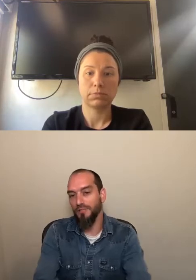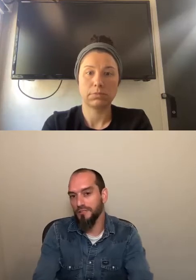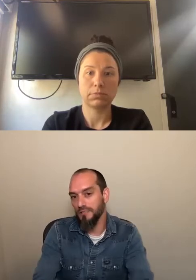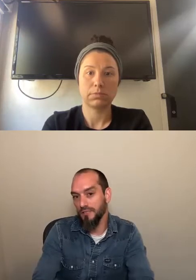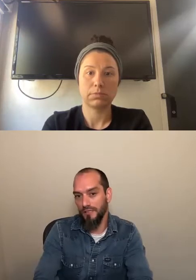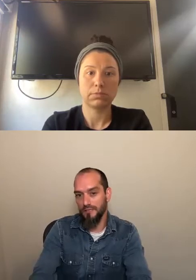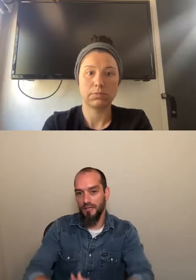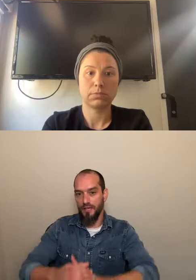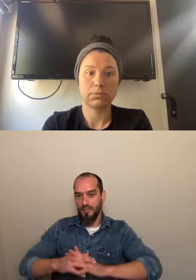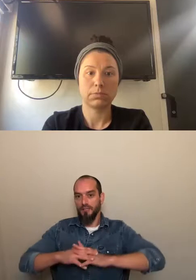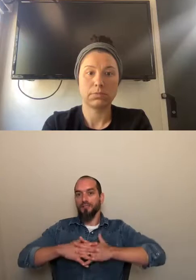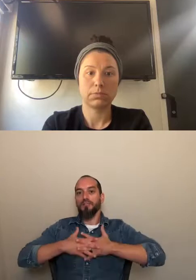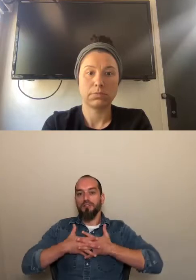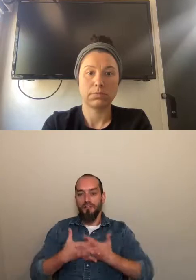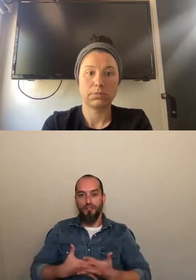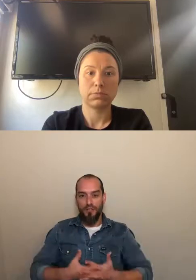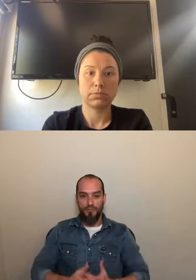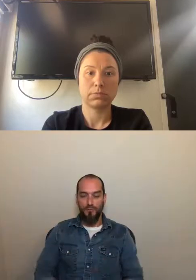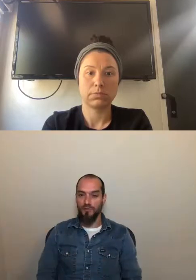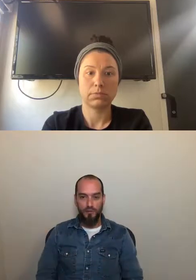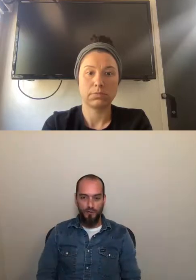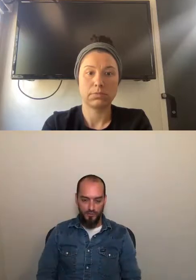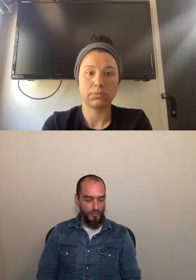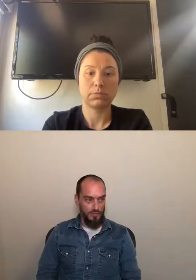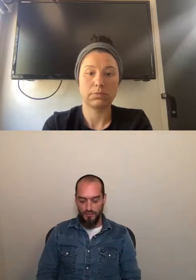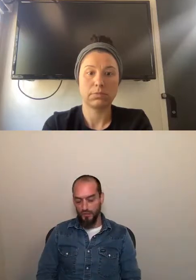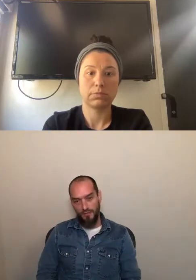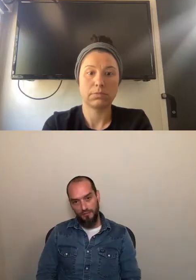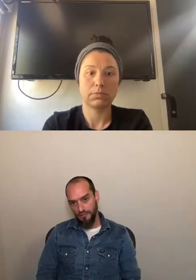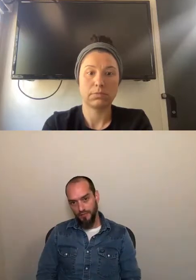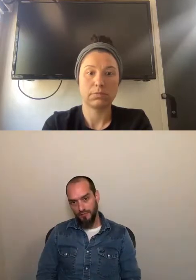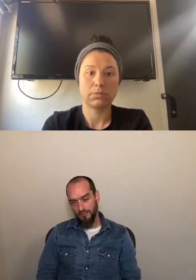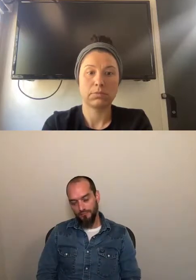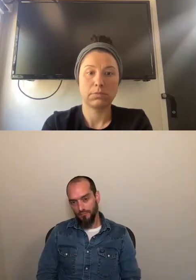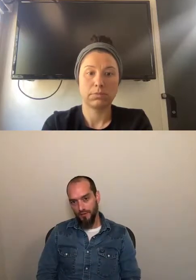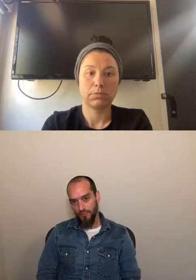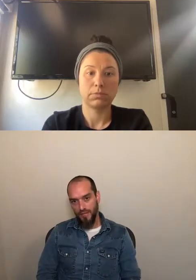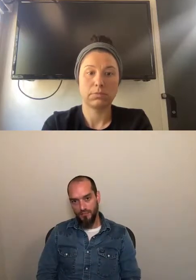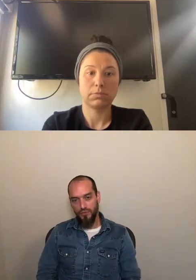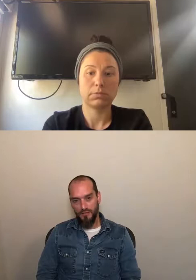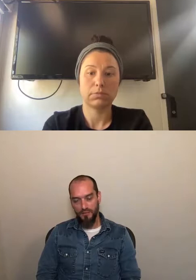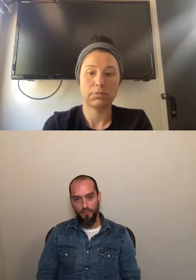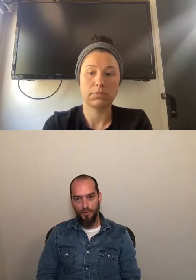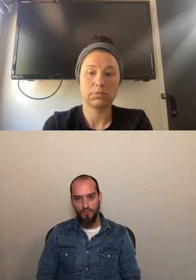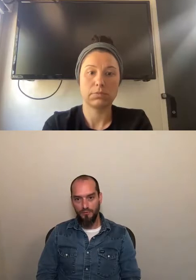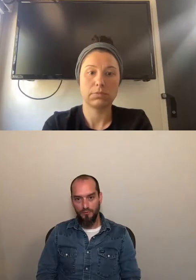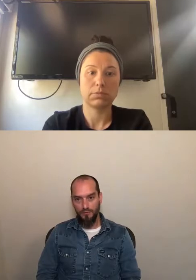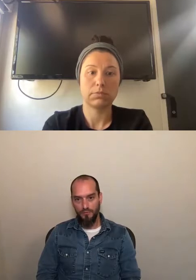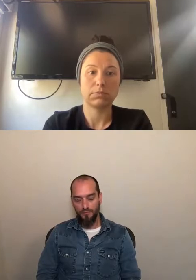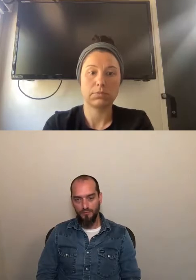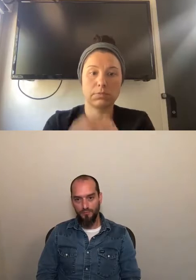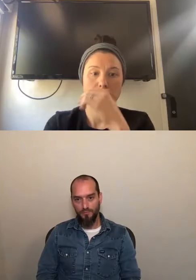naturally, holistically, let's say, and understands mold, anyone that tries is great. Meaning, everyone has to try at some point.